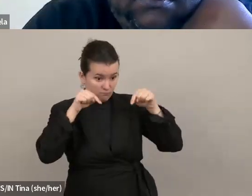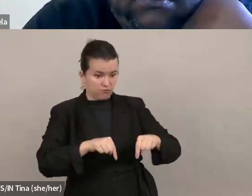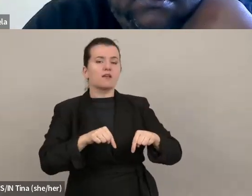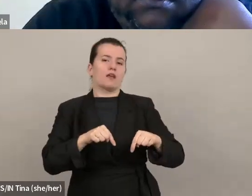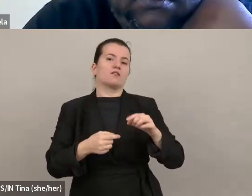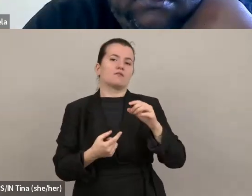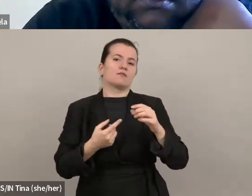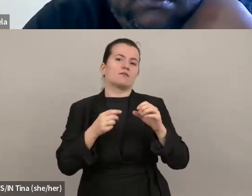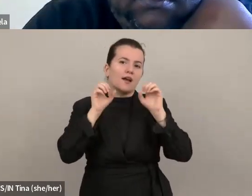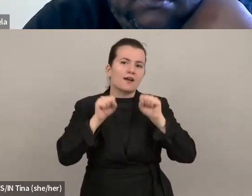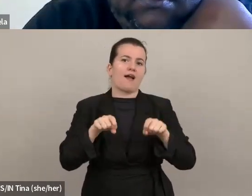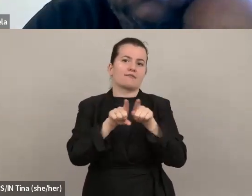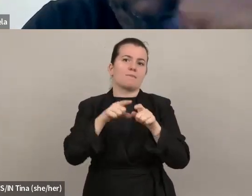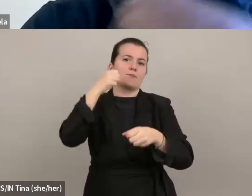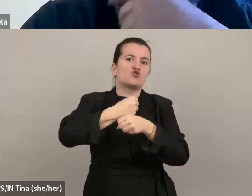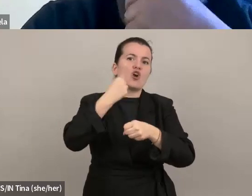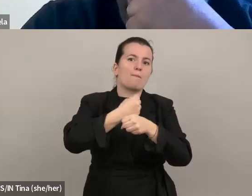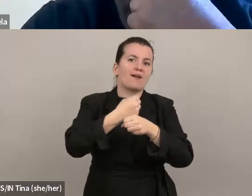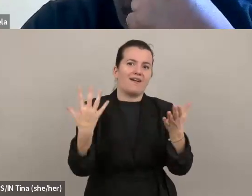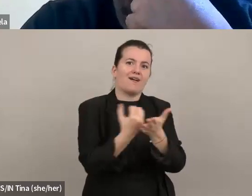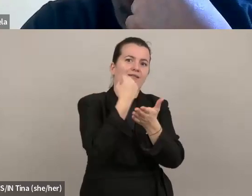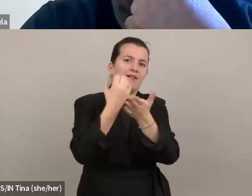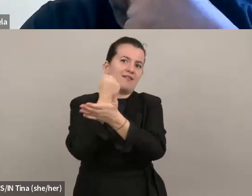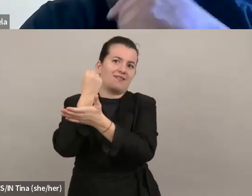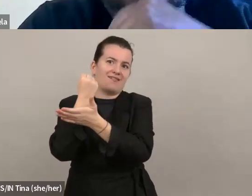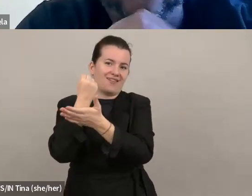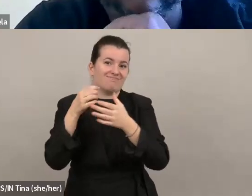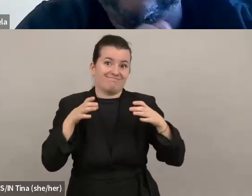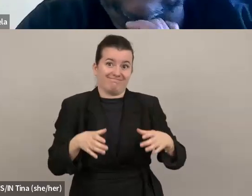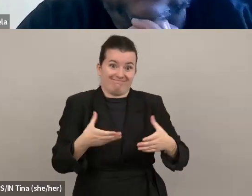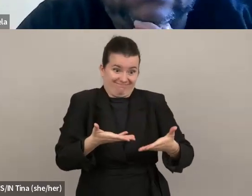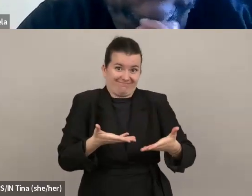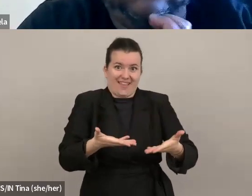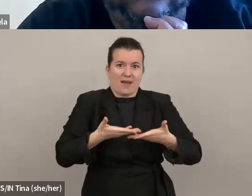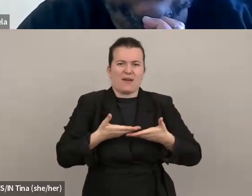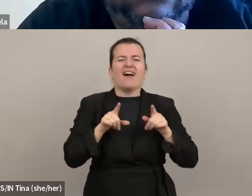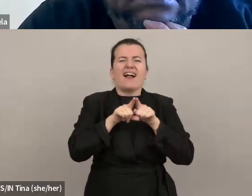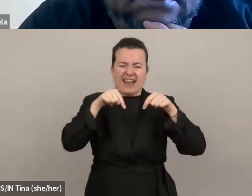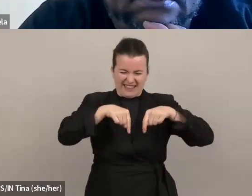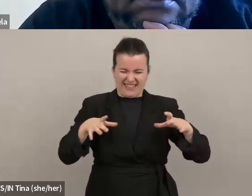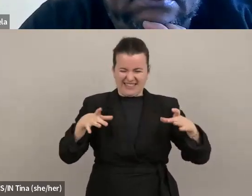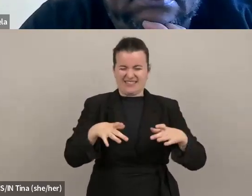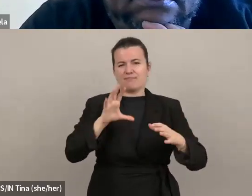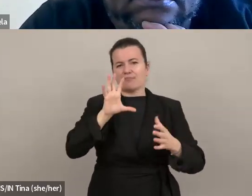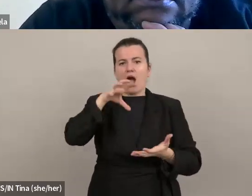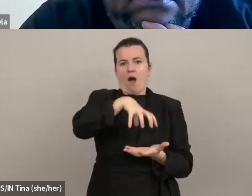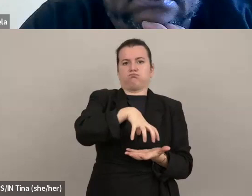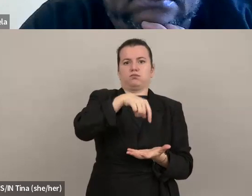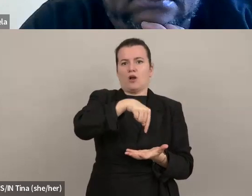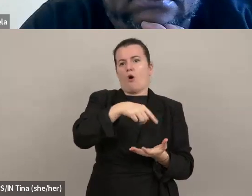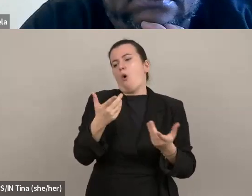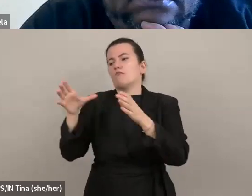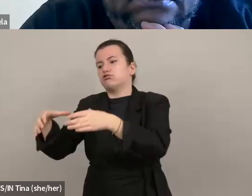opportunities, then maybe this kind of islands or hubs, you can even say, that are connected, even